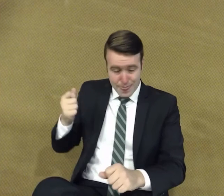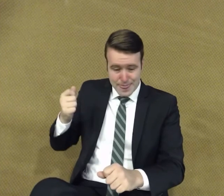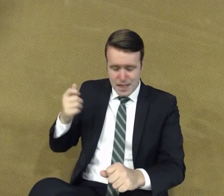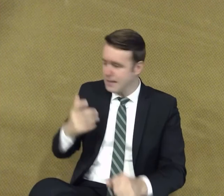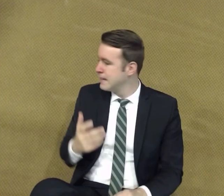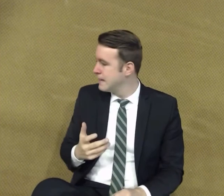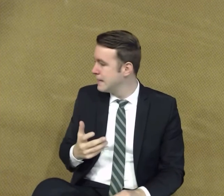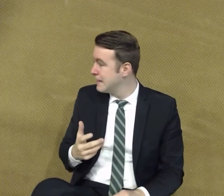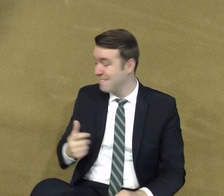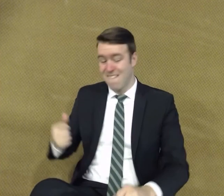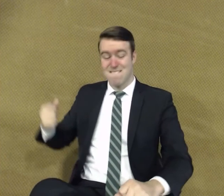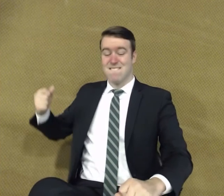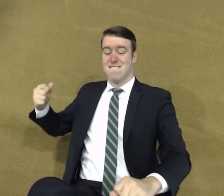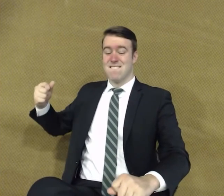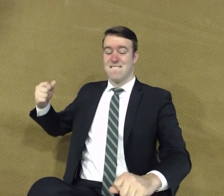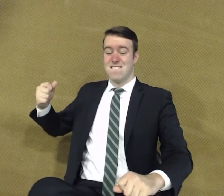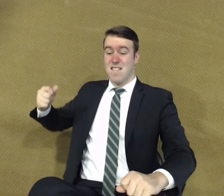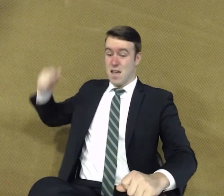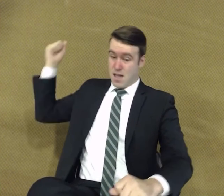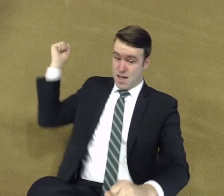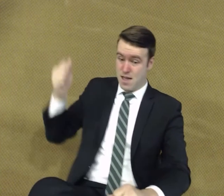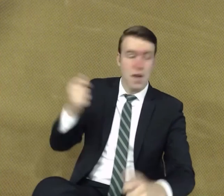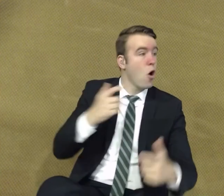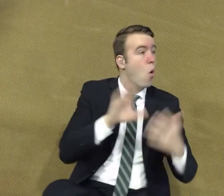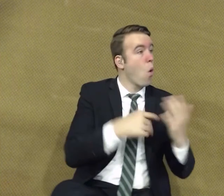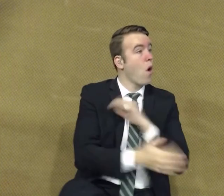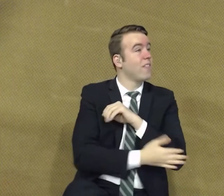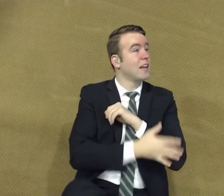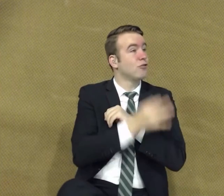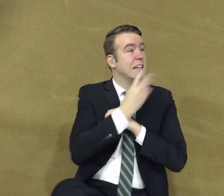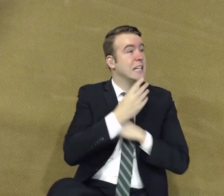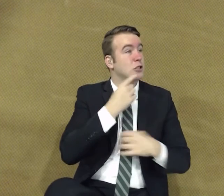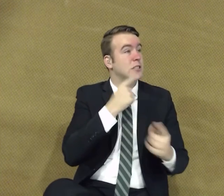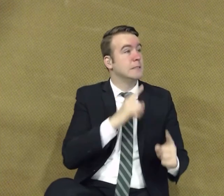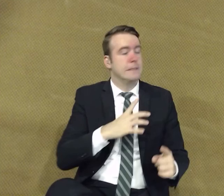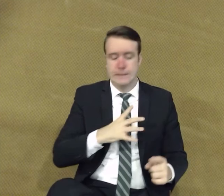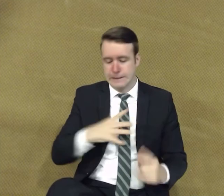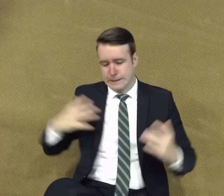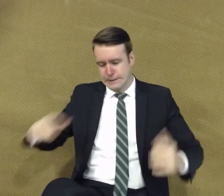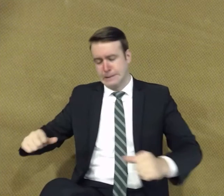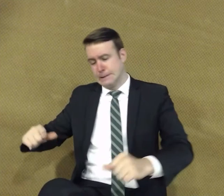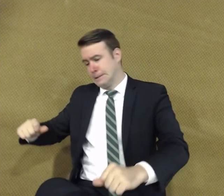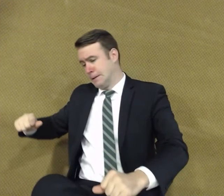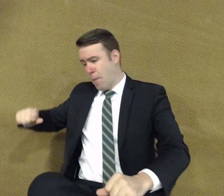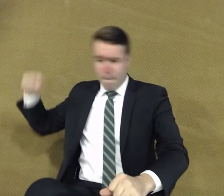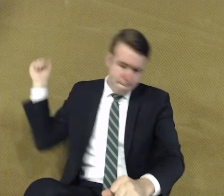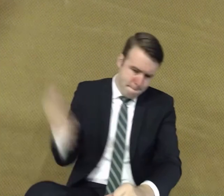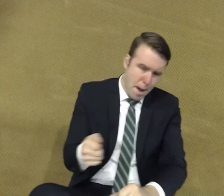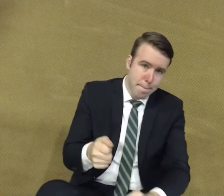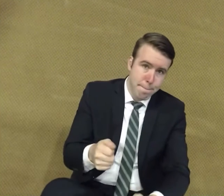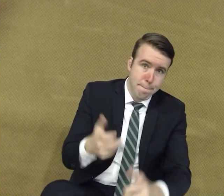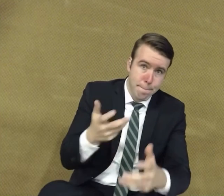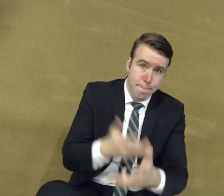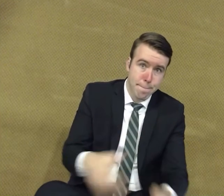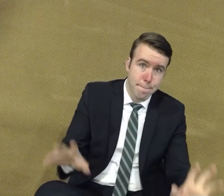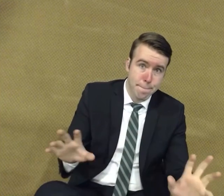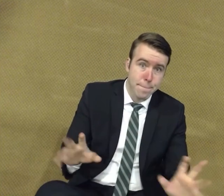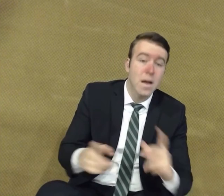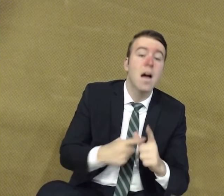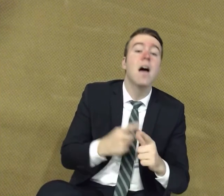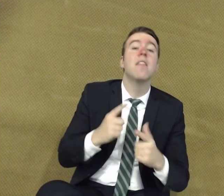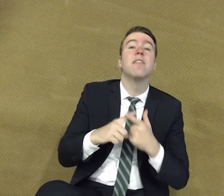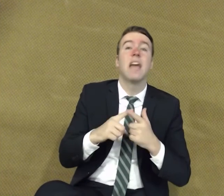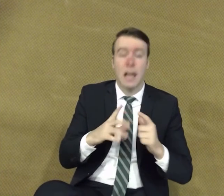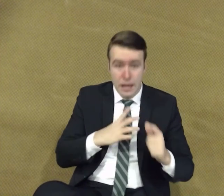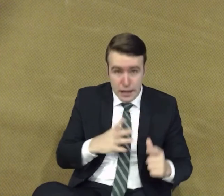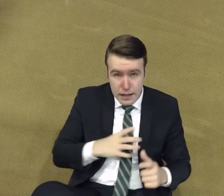an ecstasy of victory to the entire nation. And so she drives the nail, she does the deed, and then she